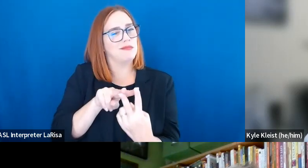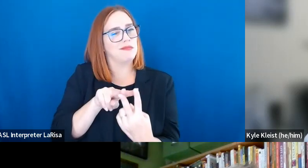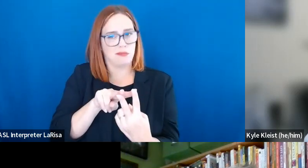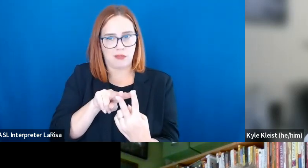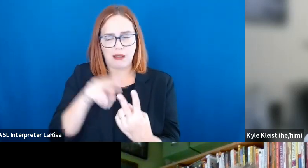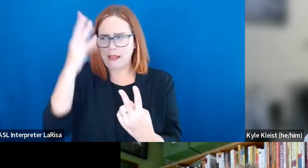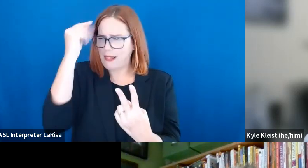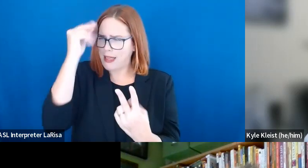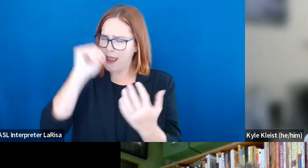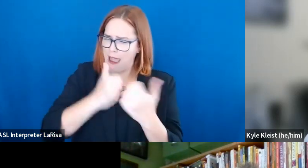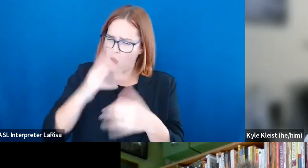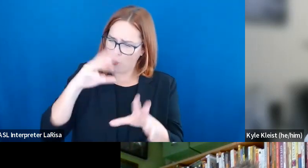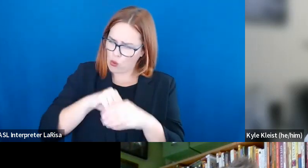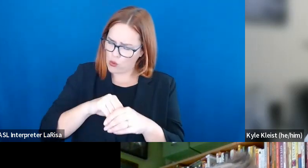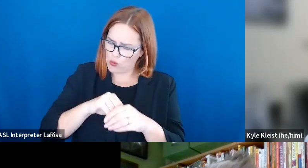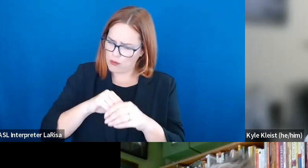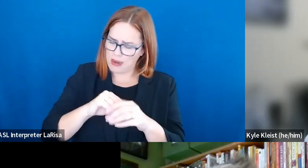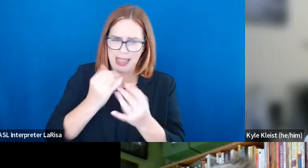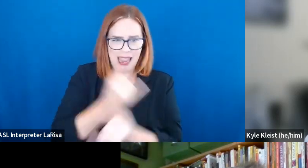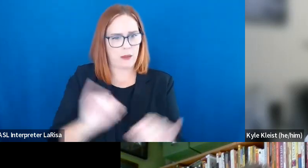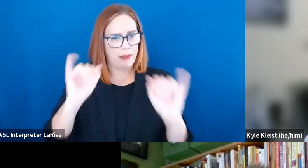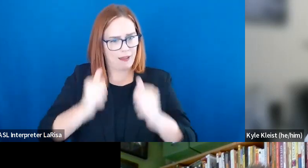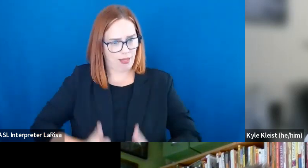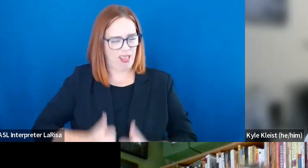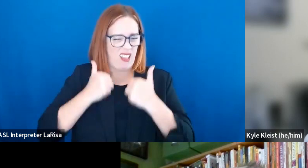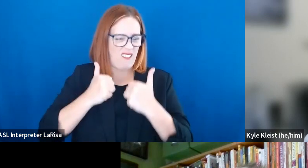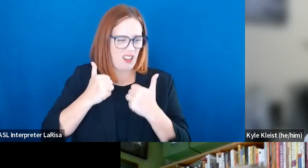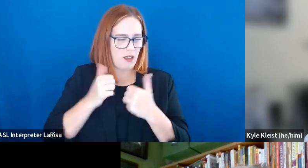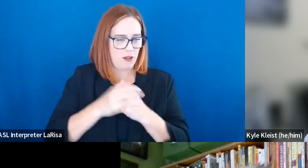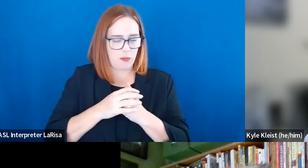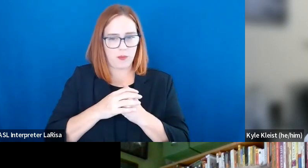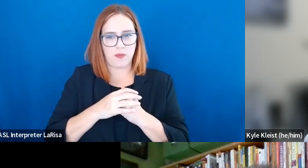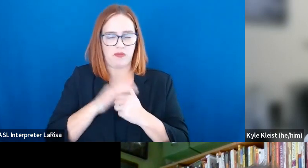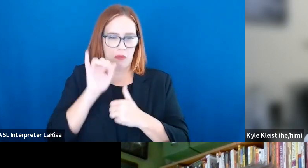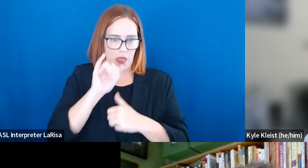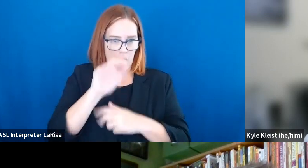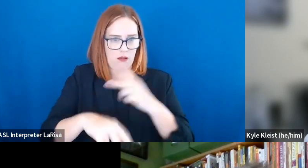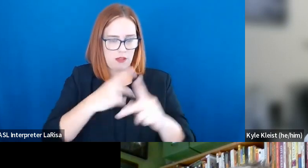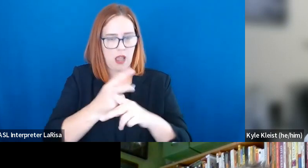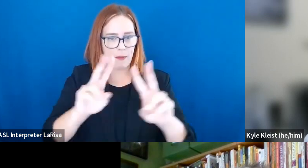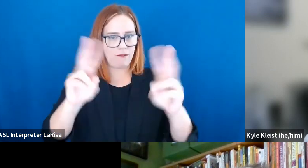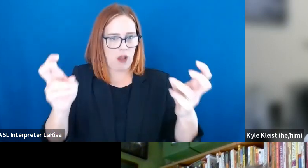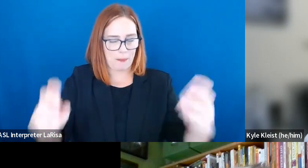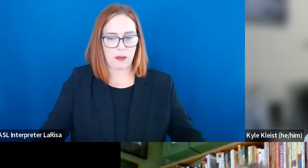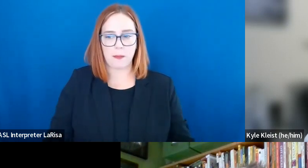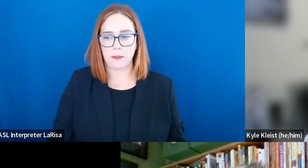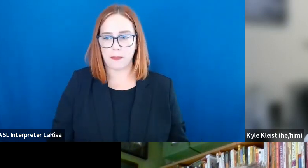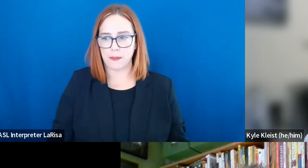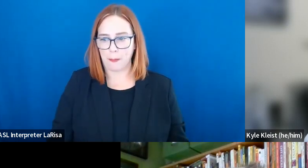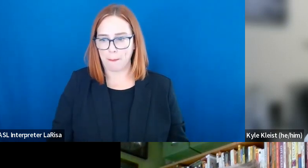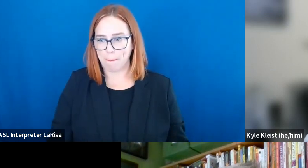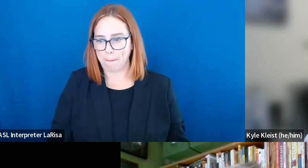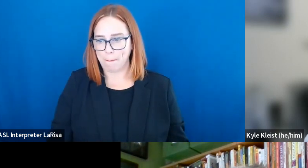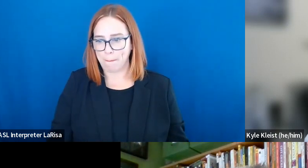in independent living, those kinds of topics. And then it's the majority of the training is about what kind